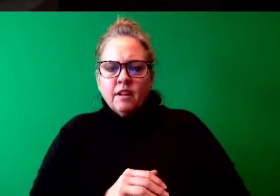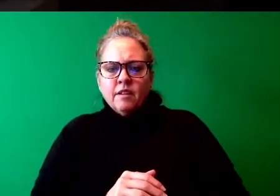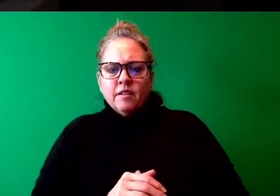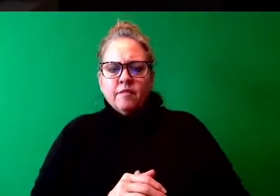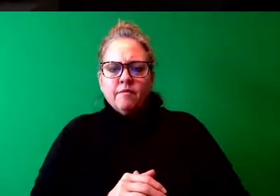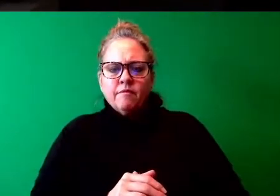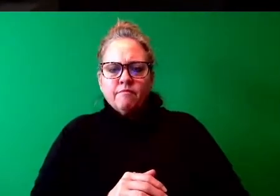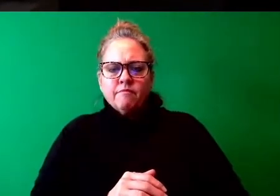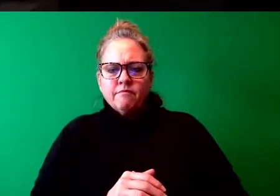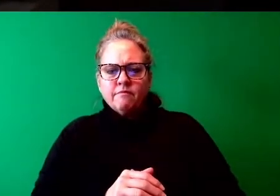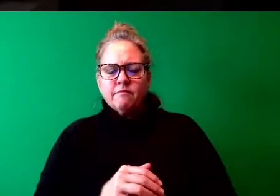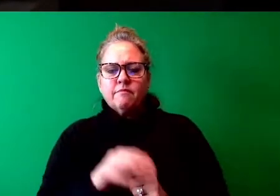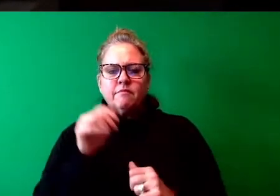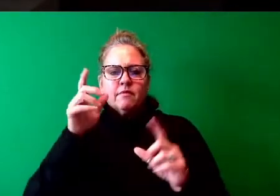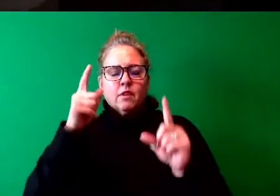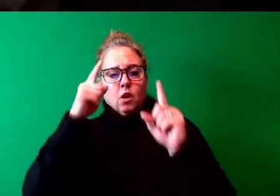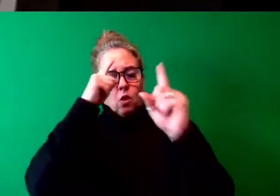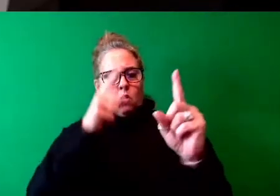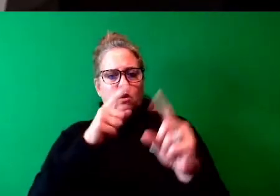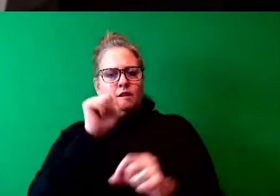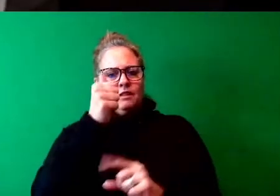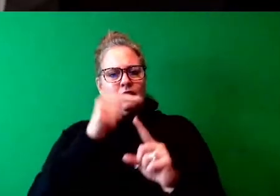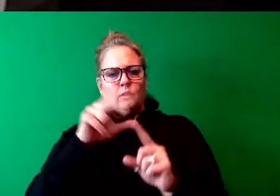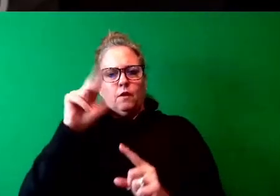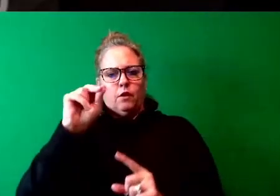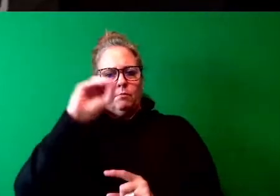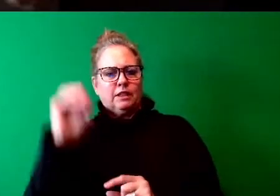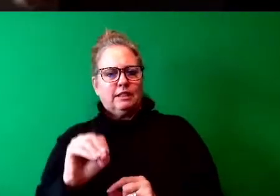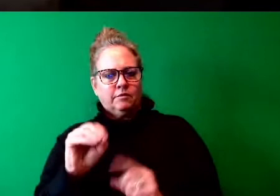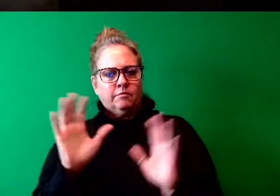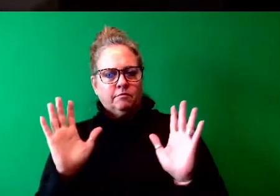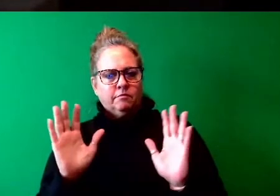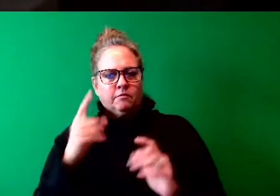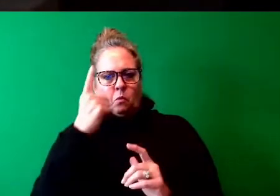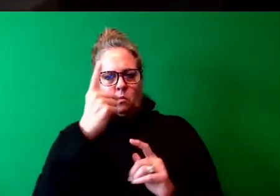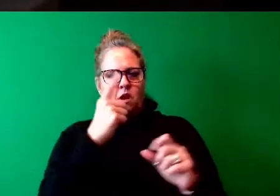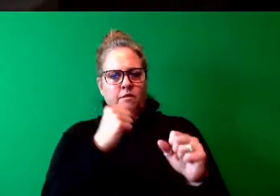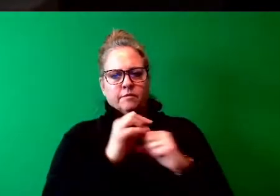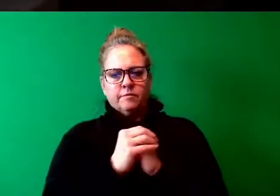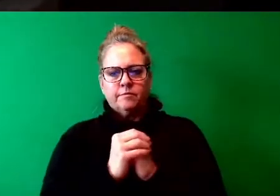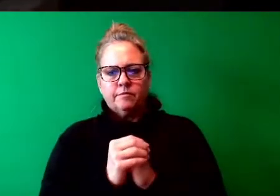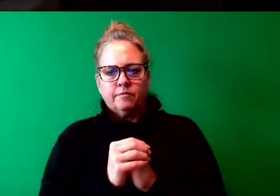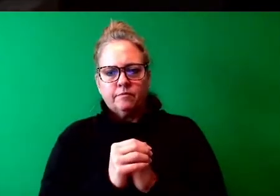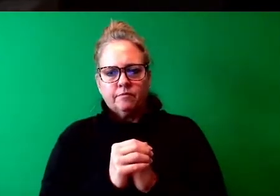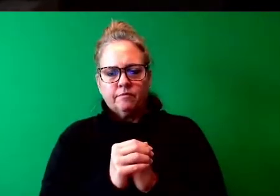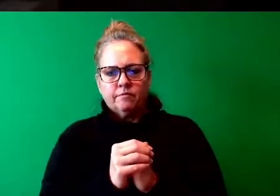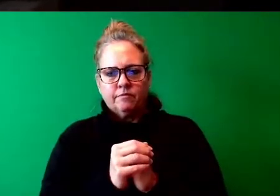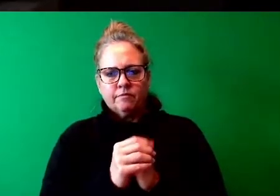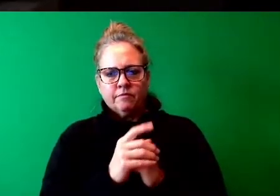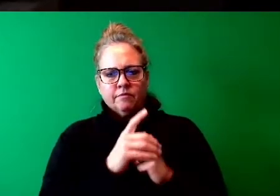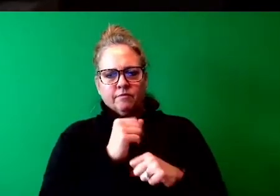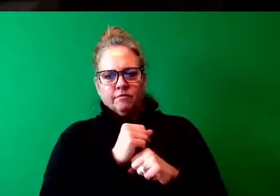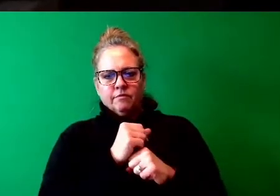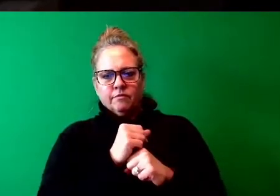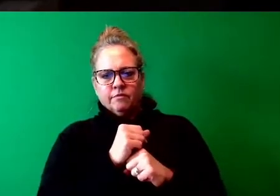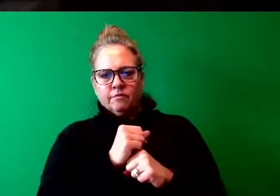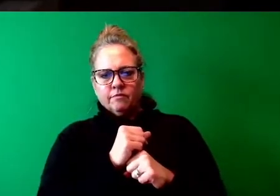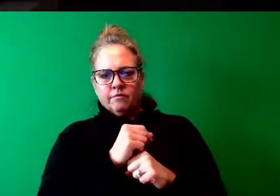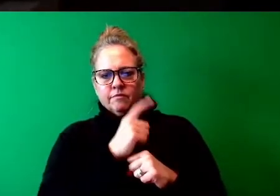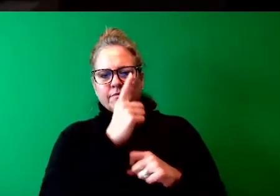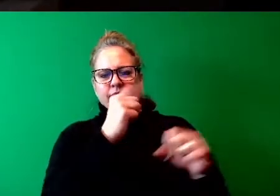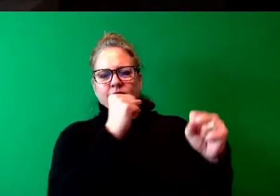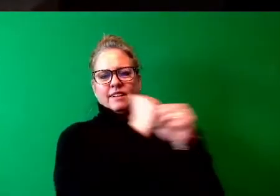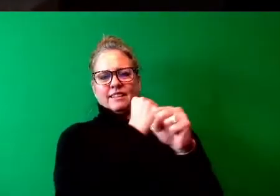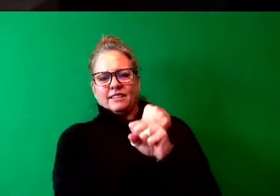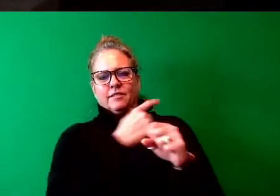projection, George Box, one of the most famous statisticians, said all models are wrong, some are useful. So the two caveats here